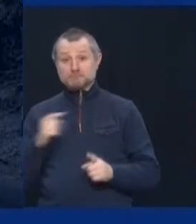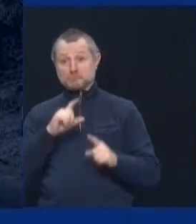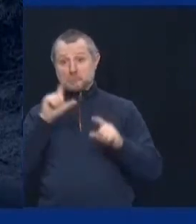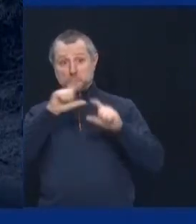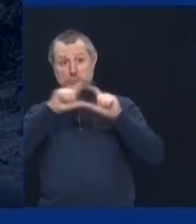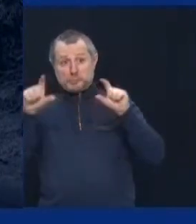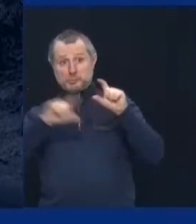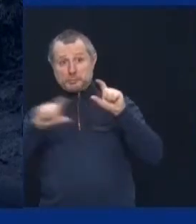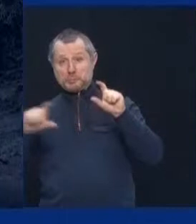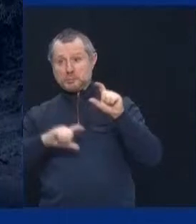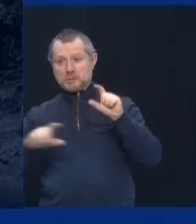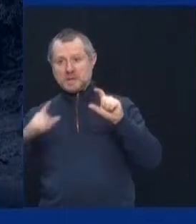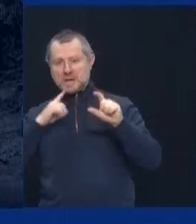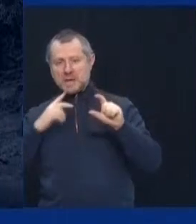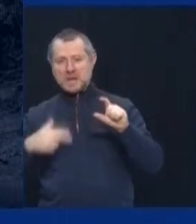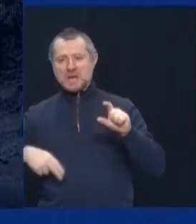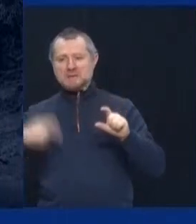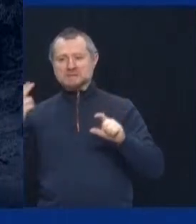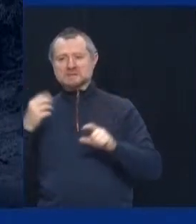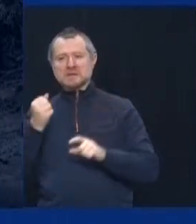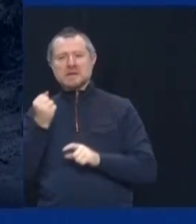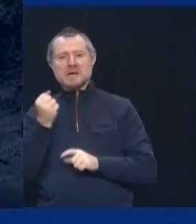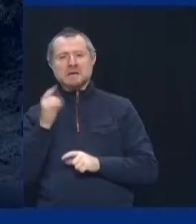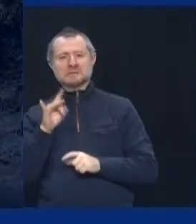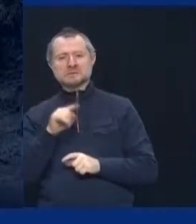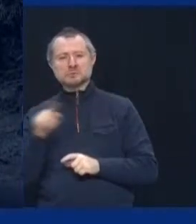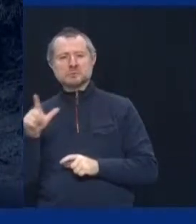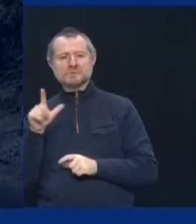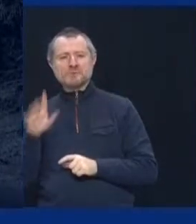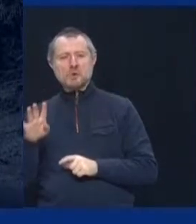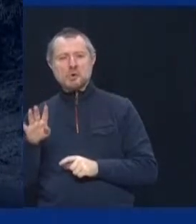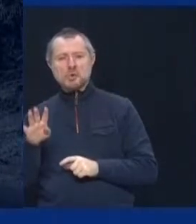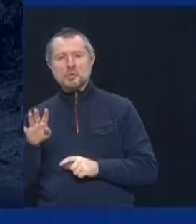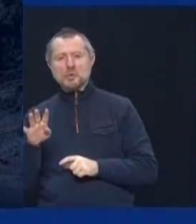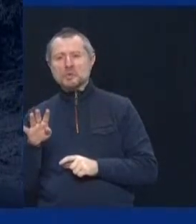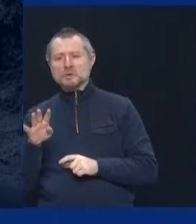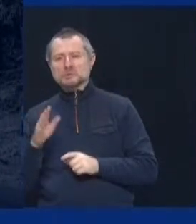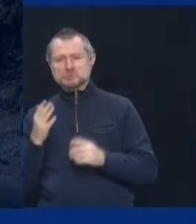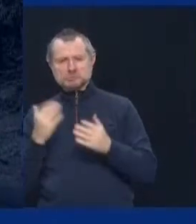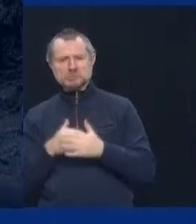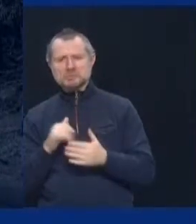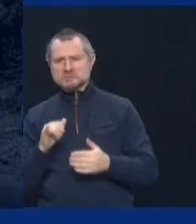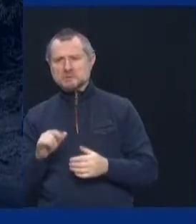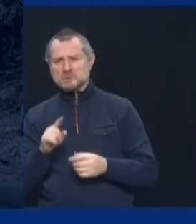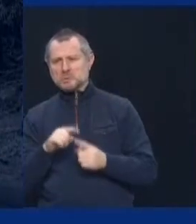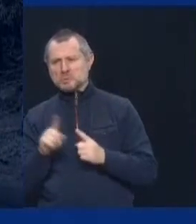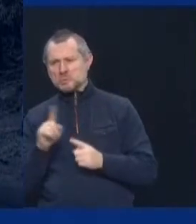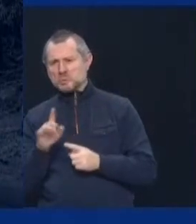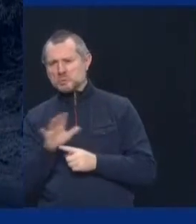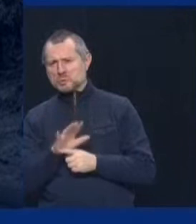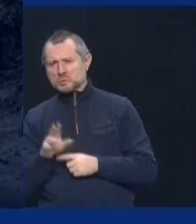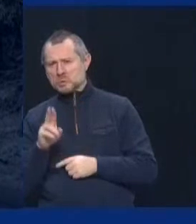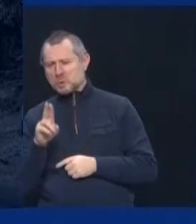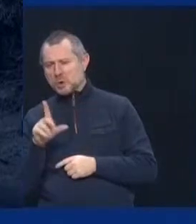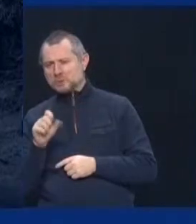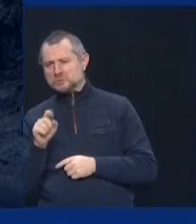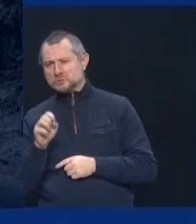to 24, that's the dark purple. What is that, Ulster and Sullivan, it's like